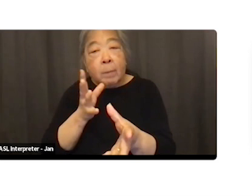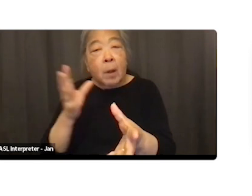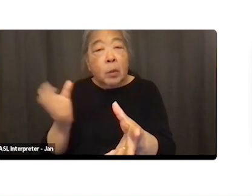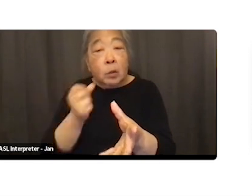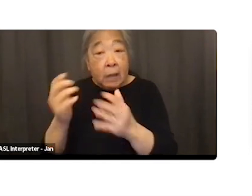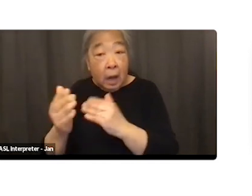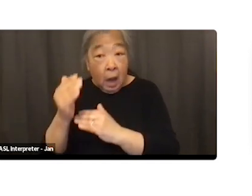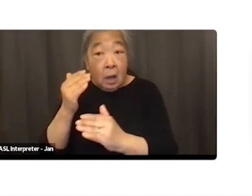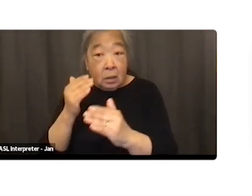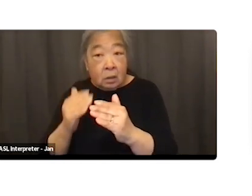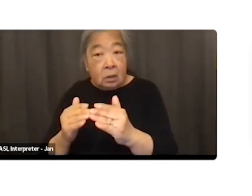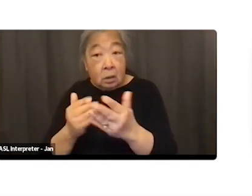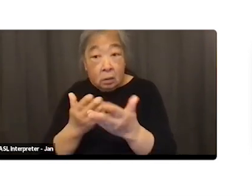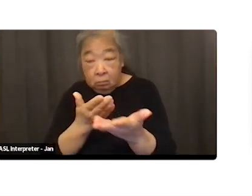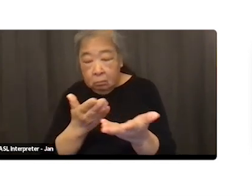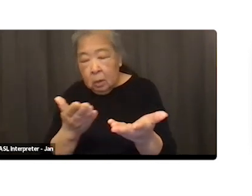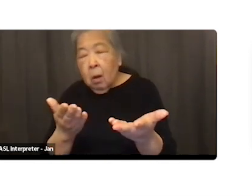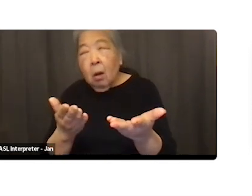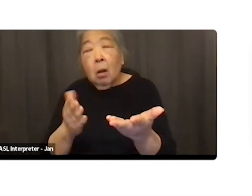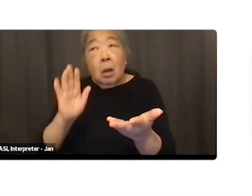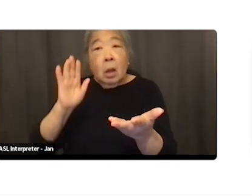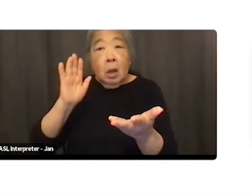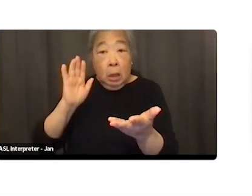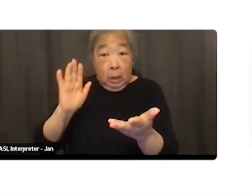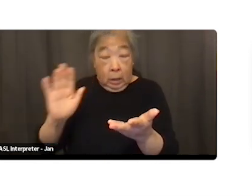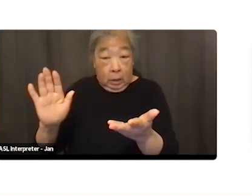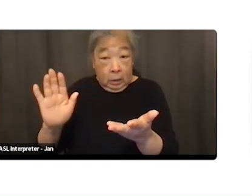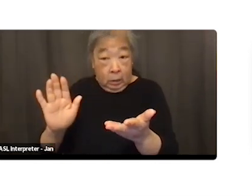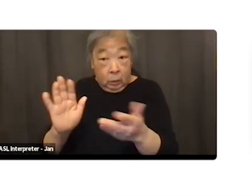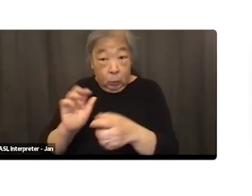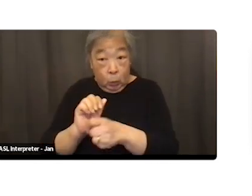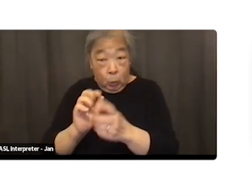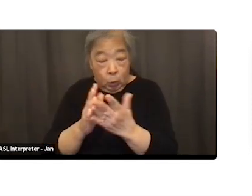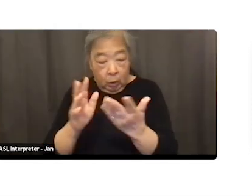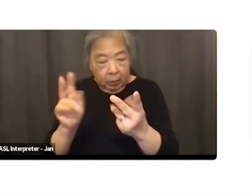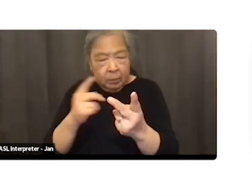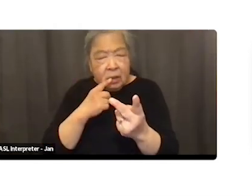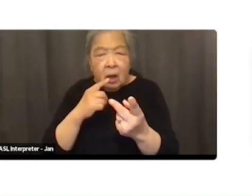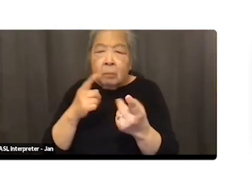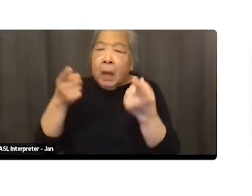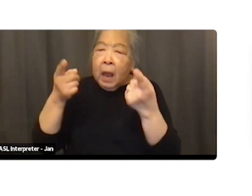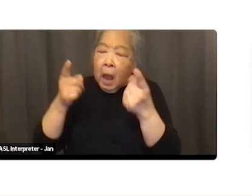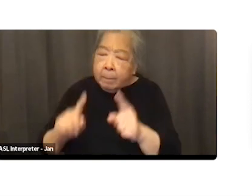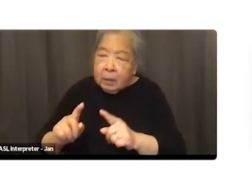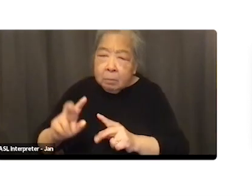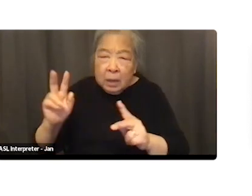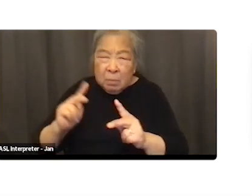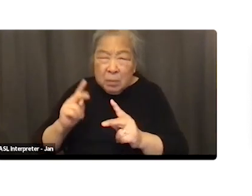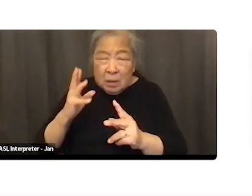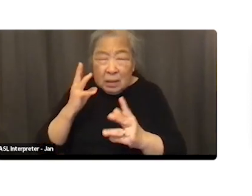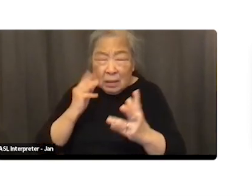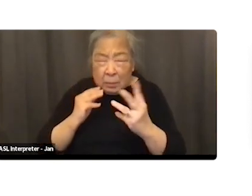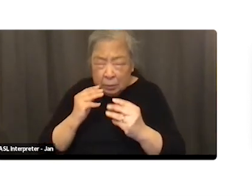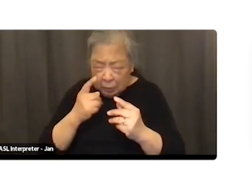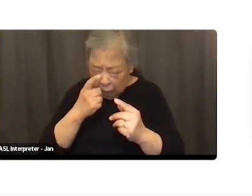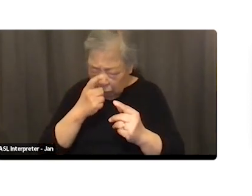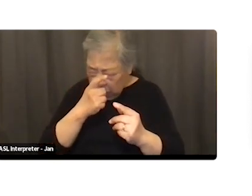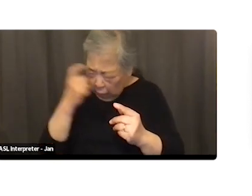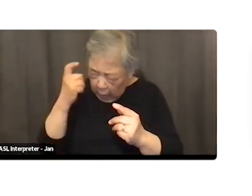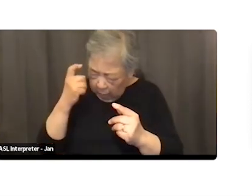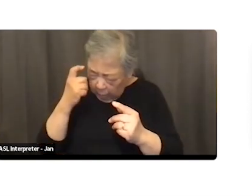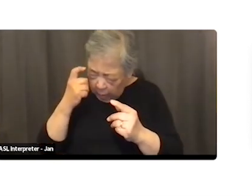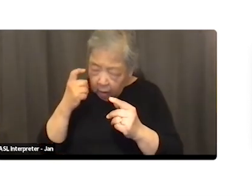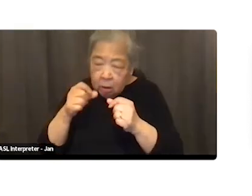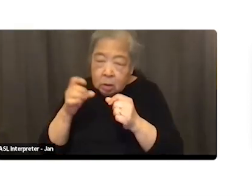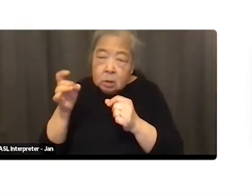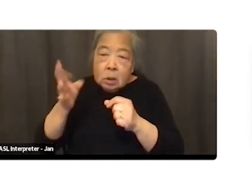already. And in his work, he says, when people experience trauma or high levels of stress for long